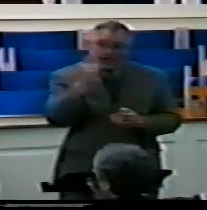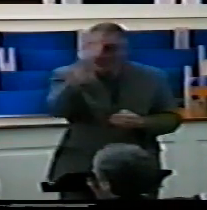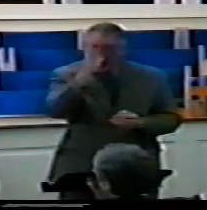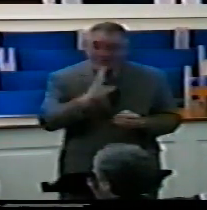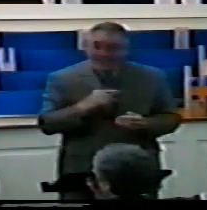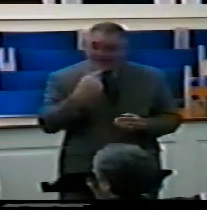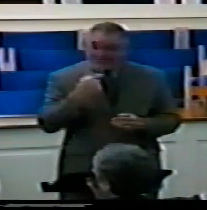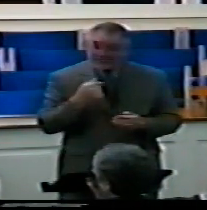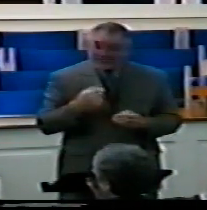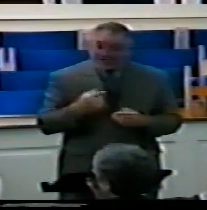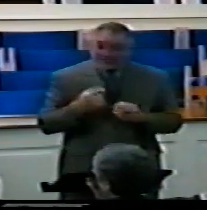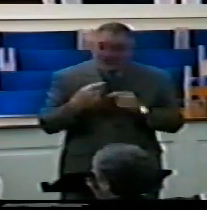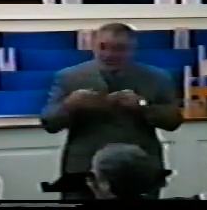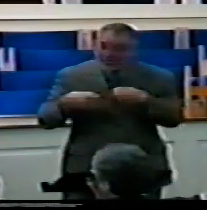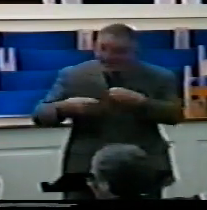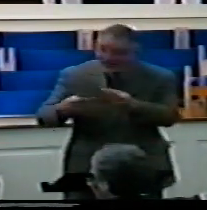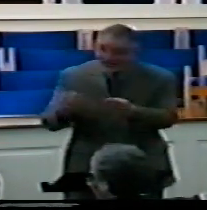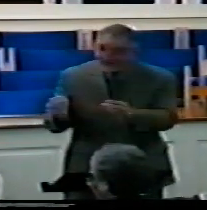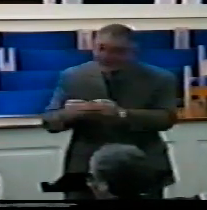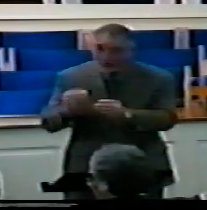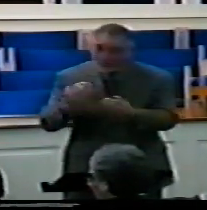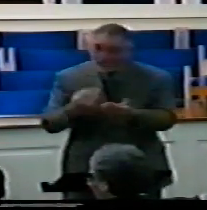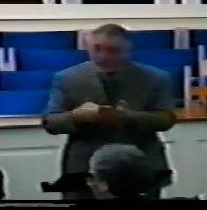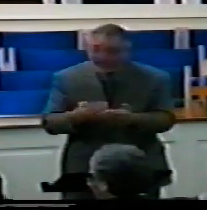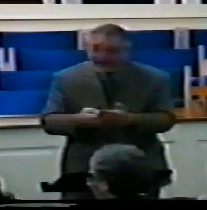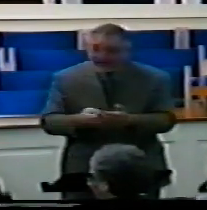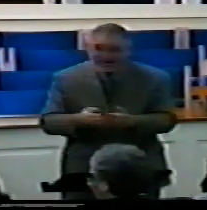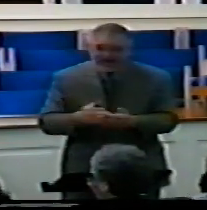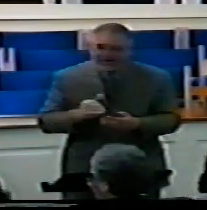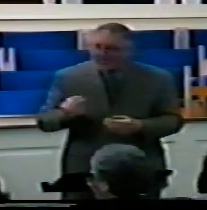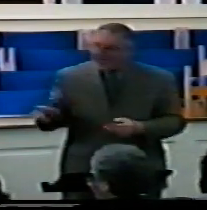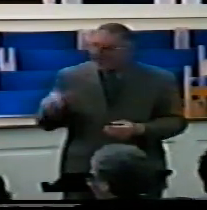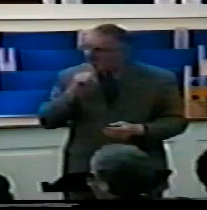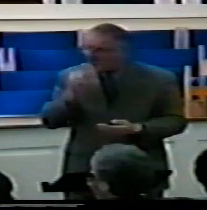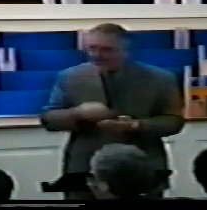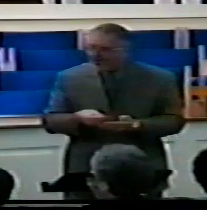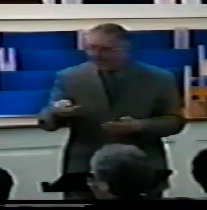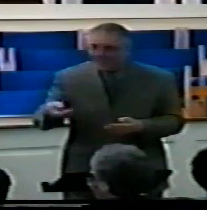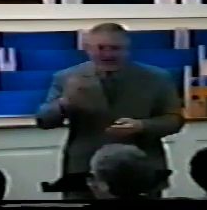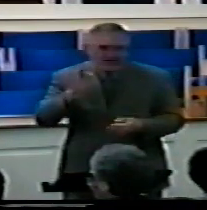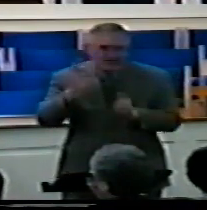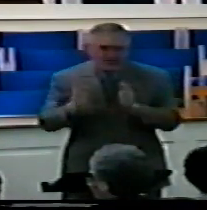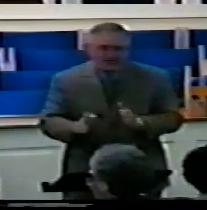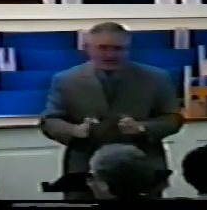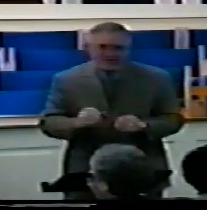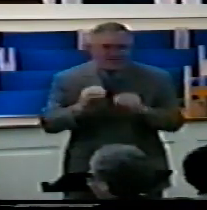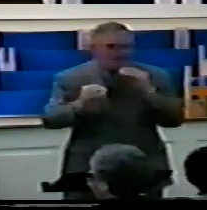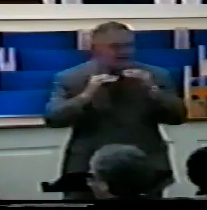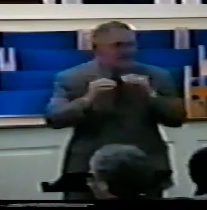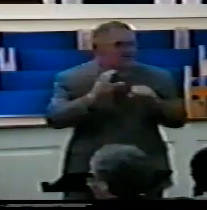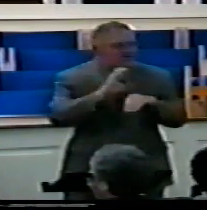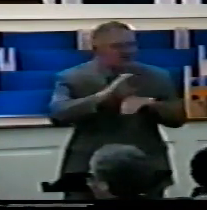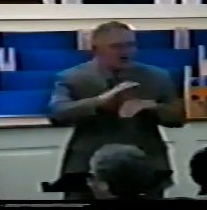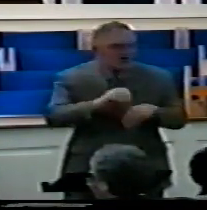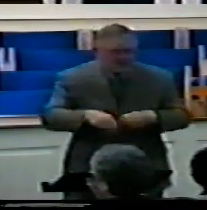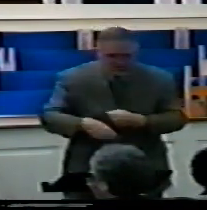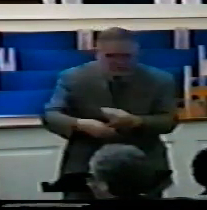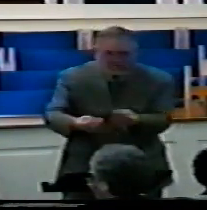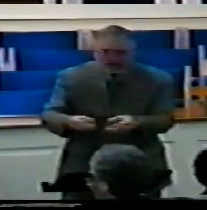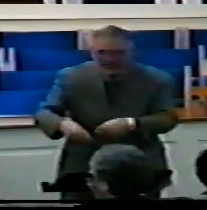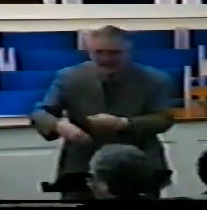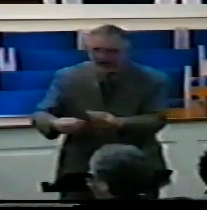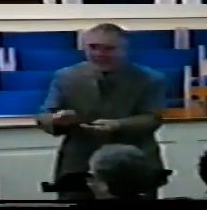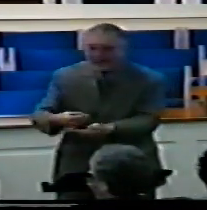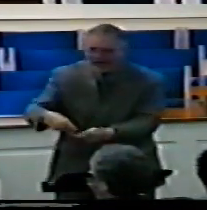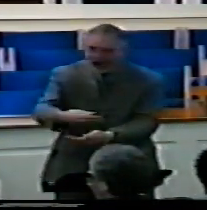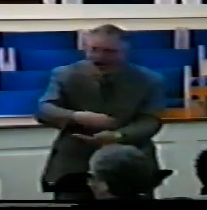money. I don't pay a preacher. That's the church's job, amen? I teach our churches to tithe. I teach them to give offerings. I teach them to give to Faith